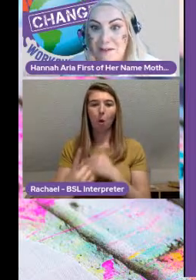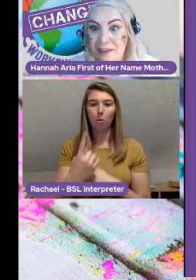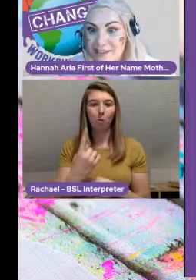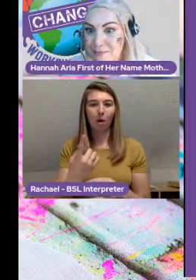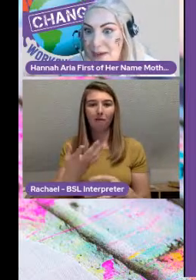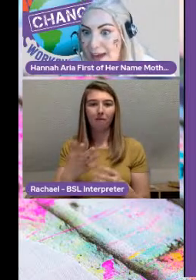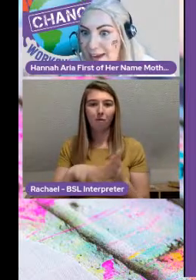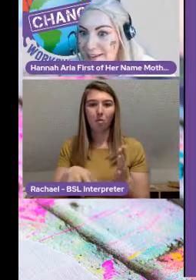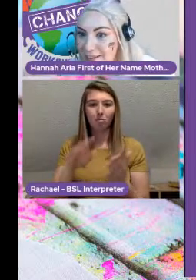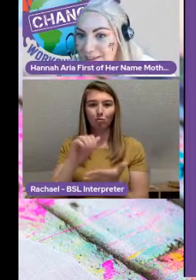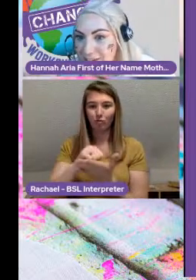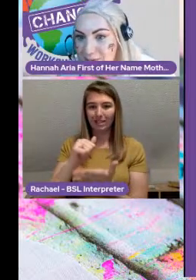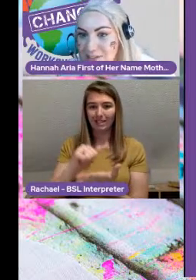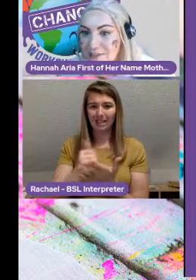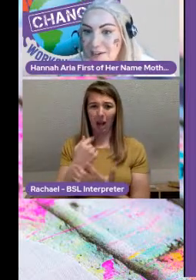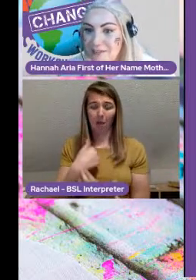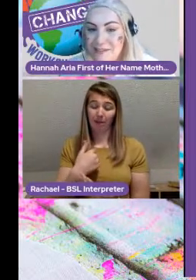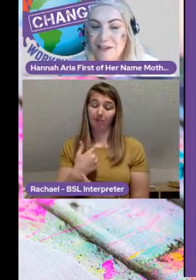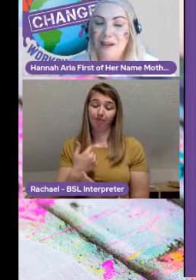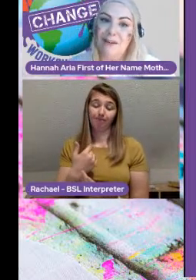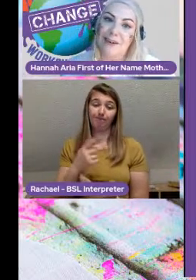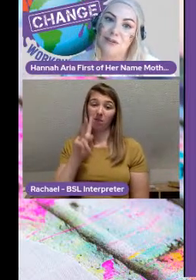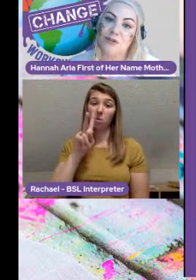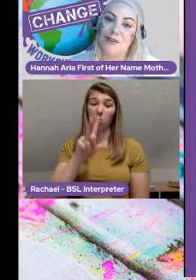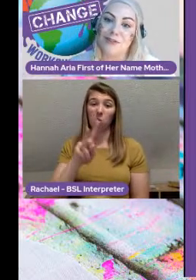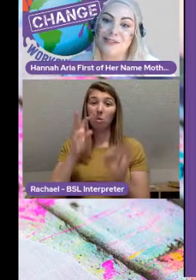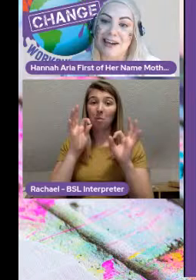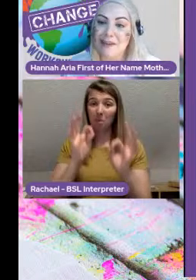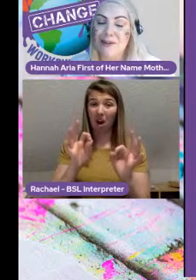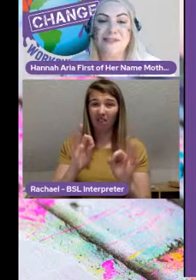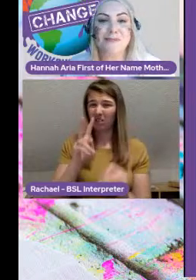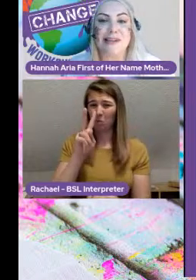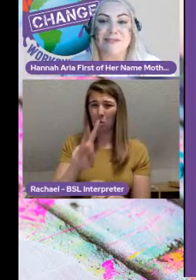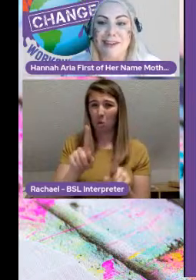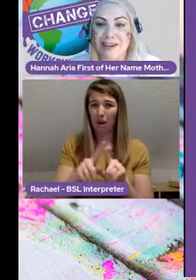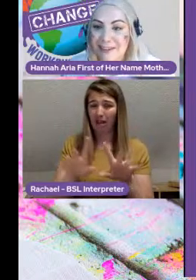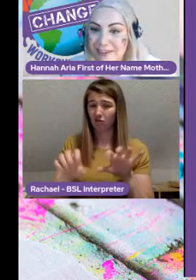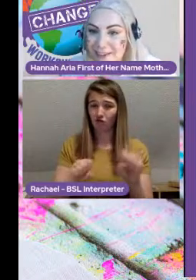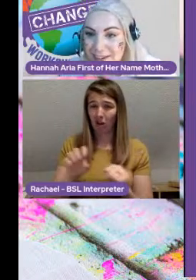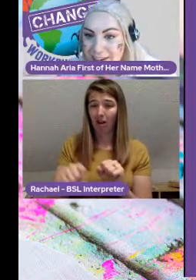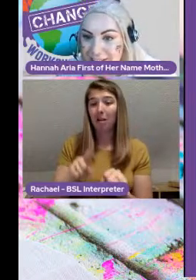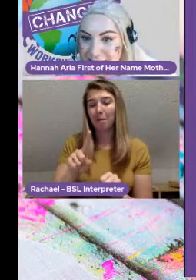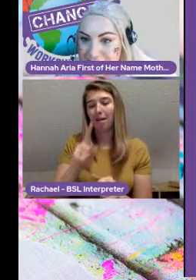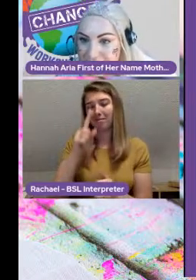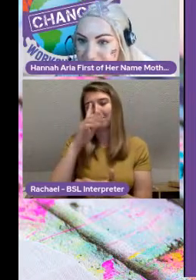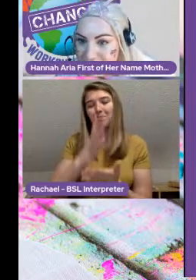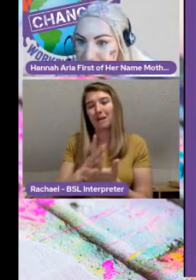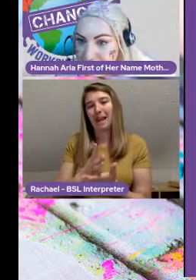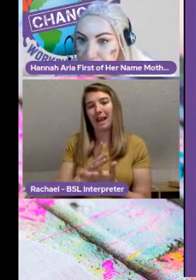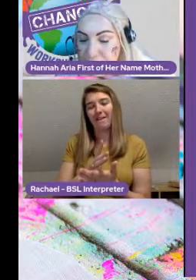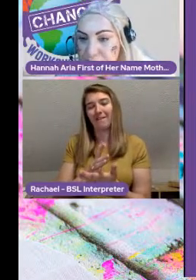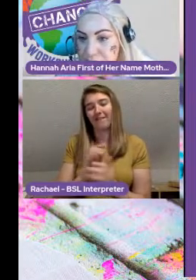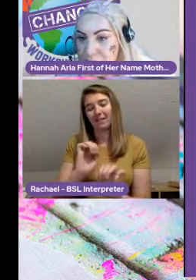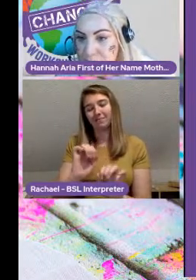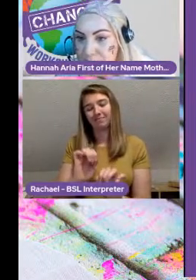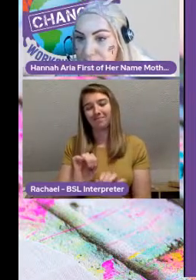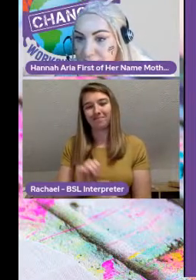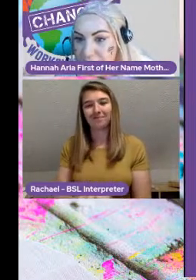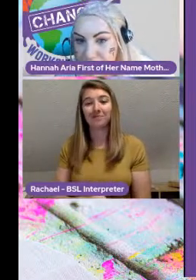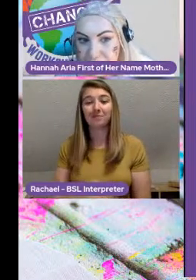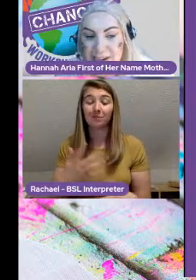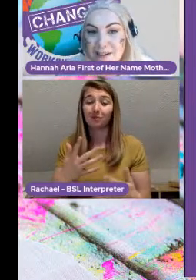looks perfect to me. So I don't know. It doesn't look like you struggled, Sally, but I do believe you. It's just